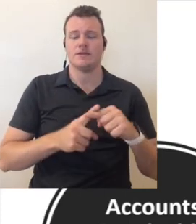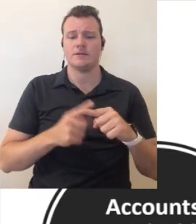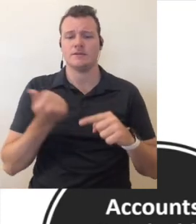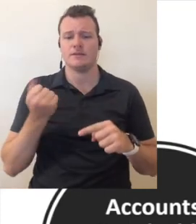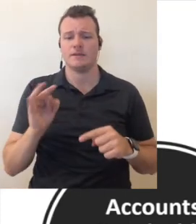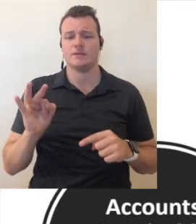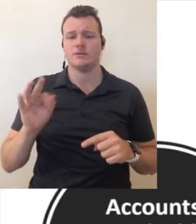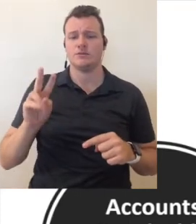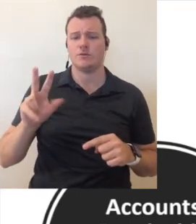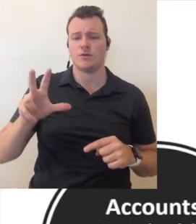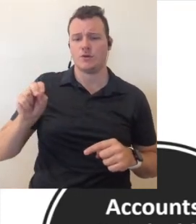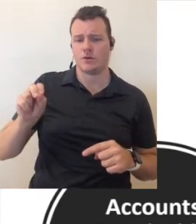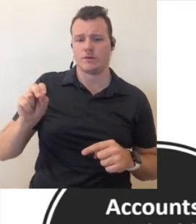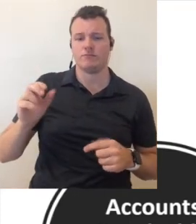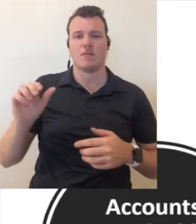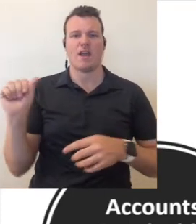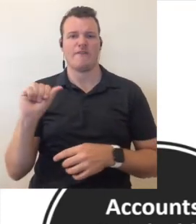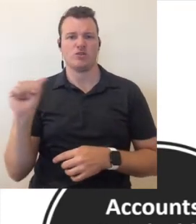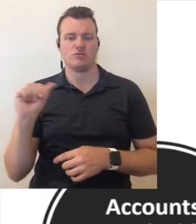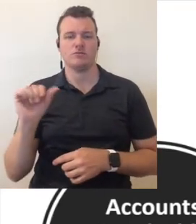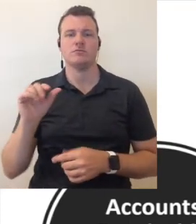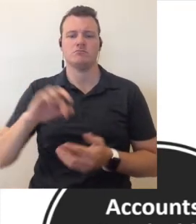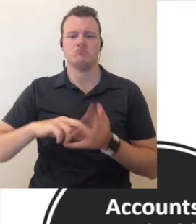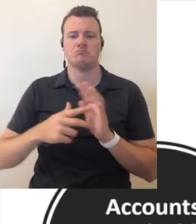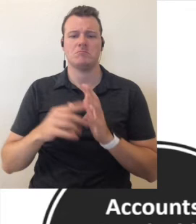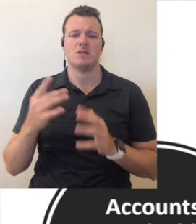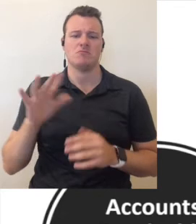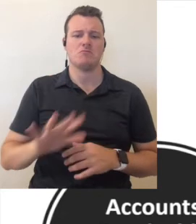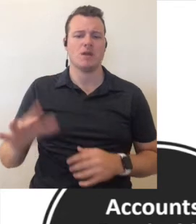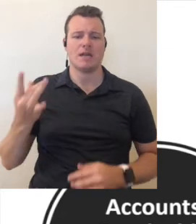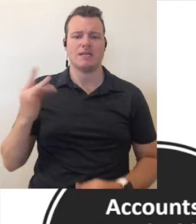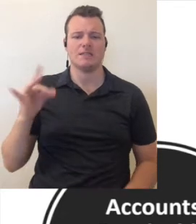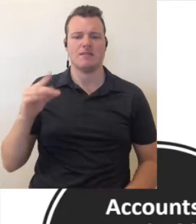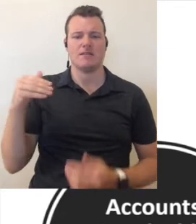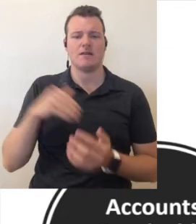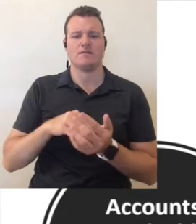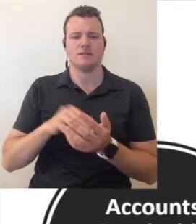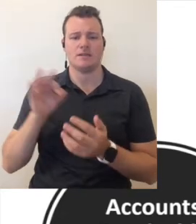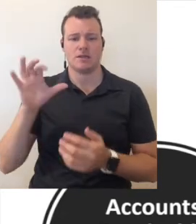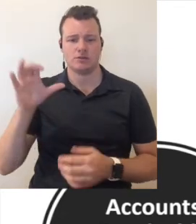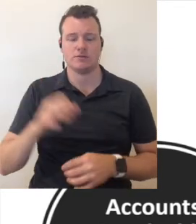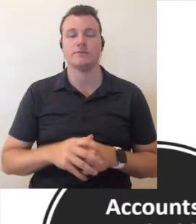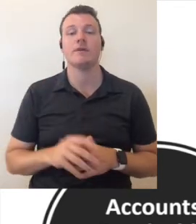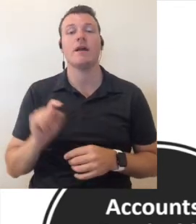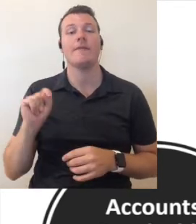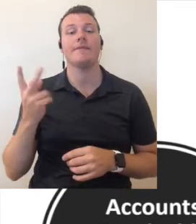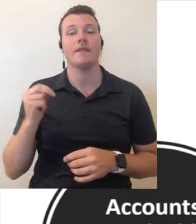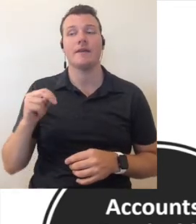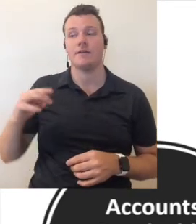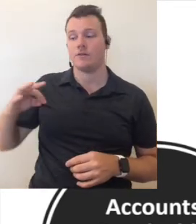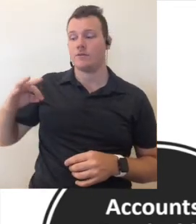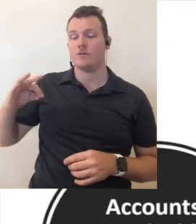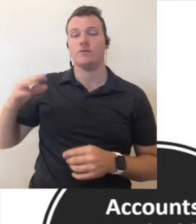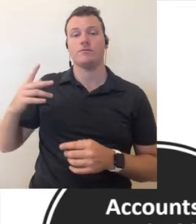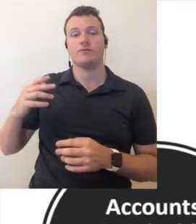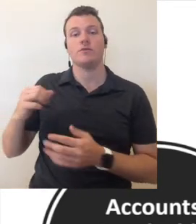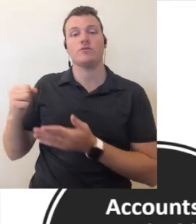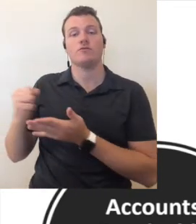have 18,567 plus 19,230. And we take the average of that and we get